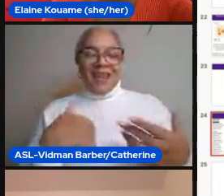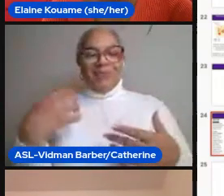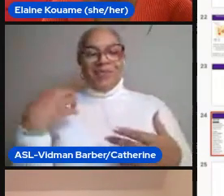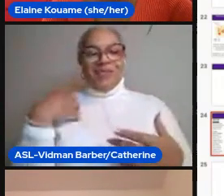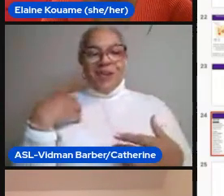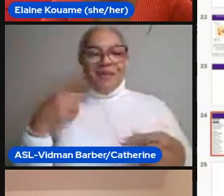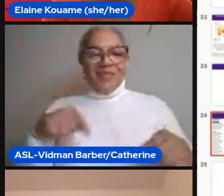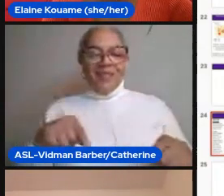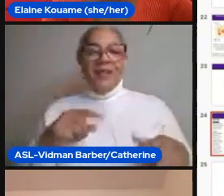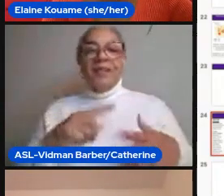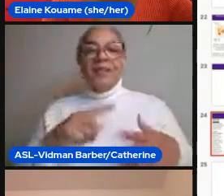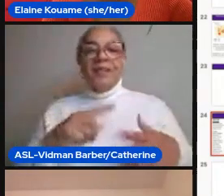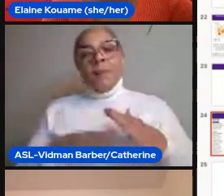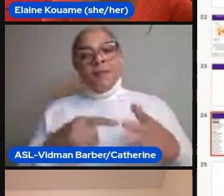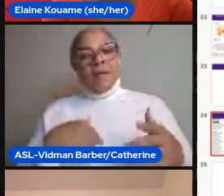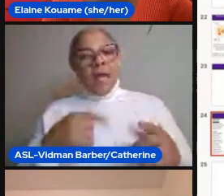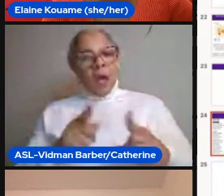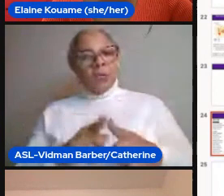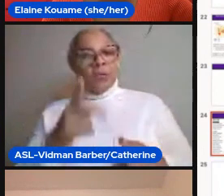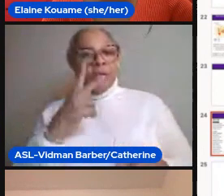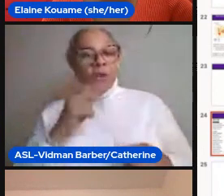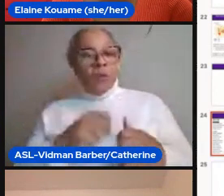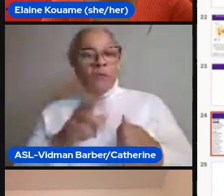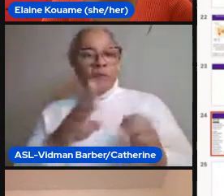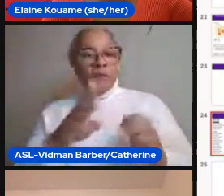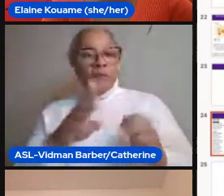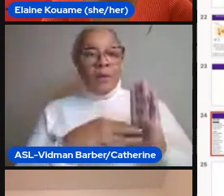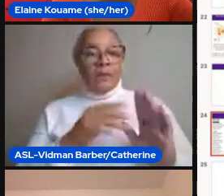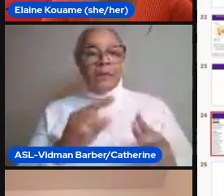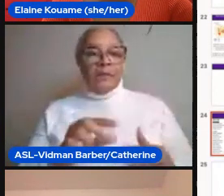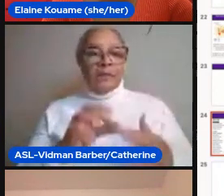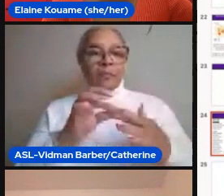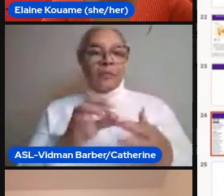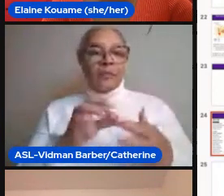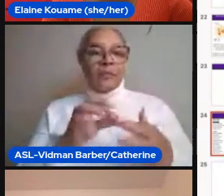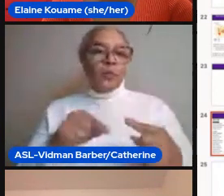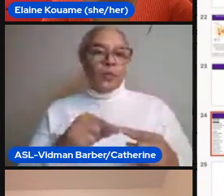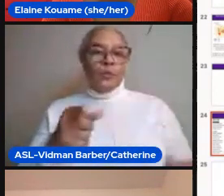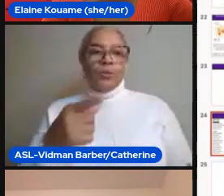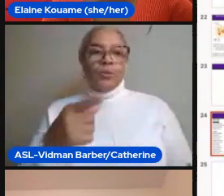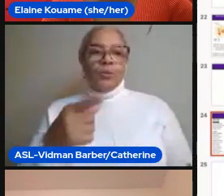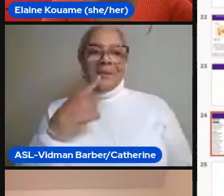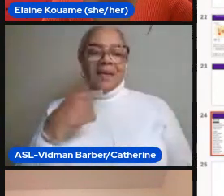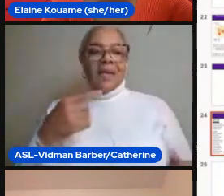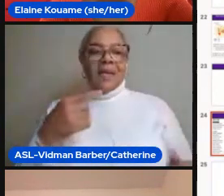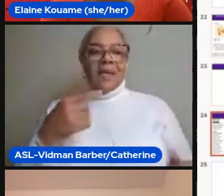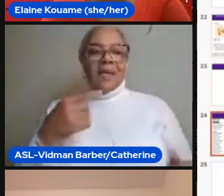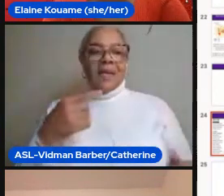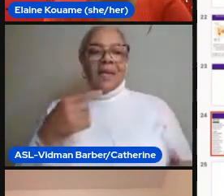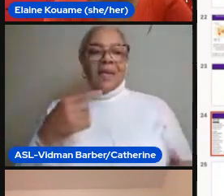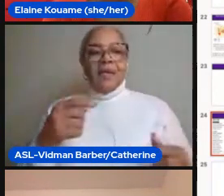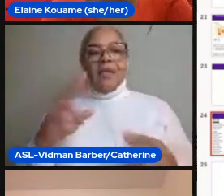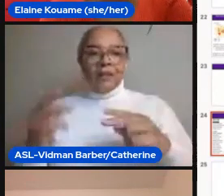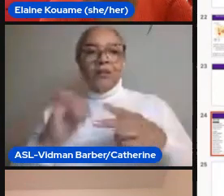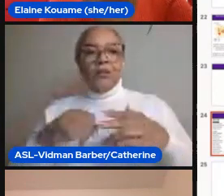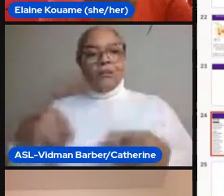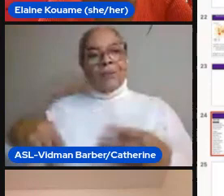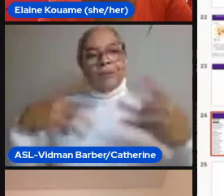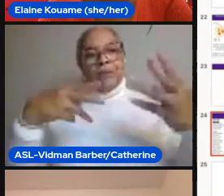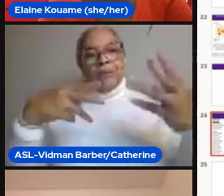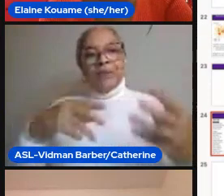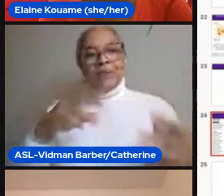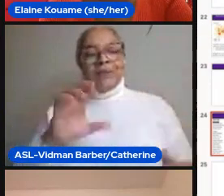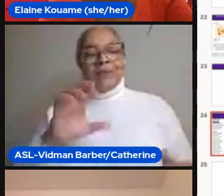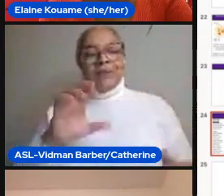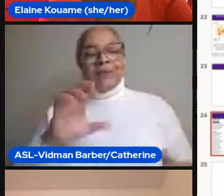So basically, I also saw in your models, especially when you like genetically ablate the CDC ones, that you